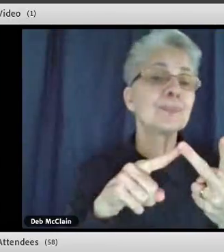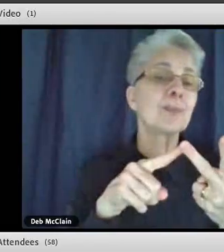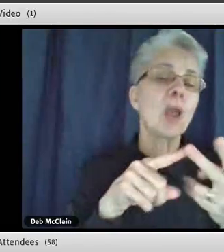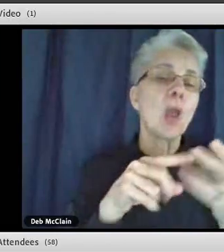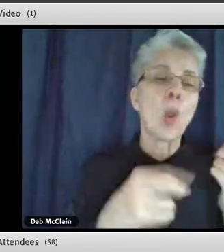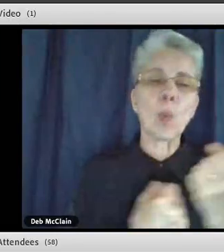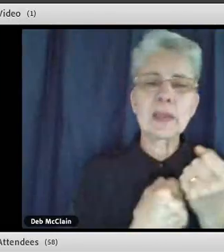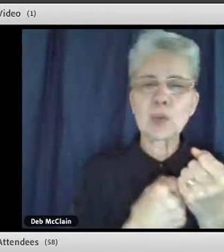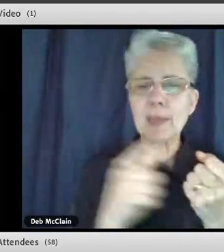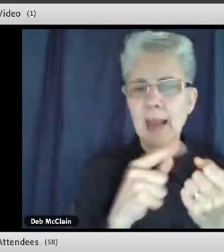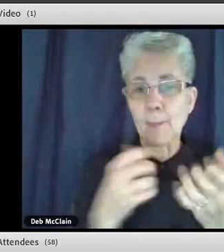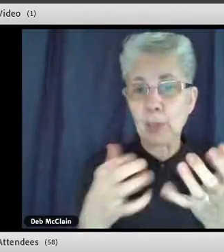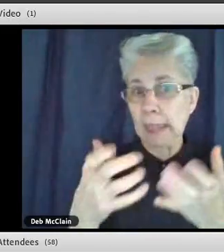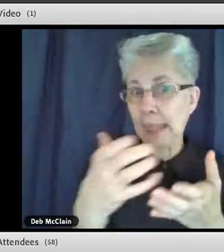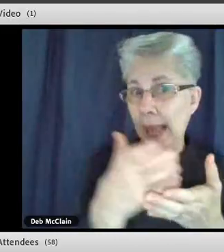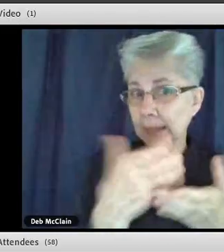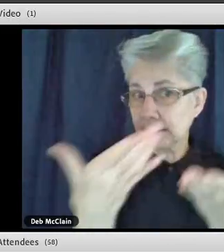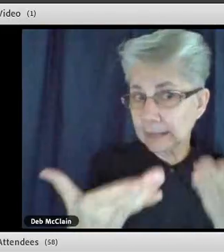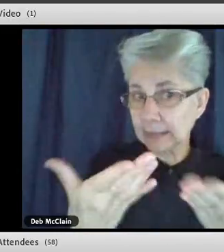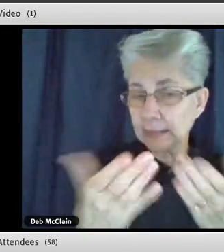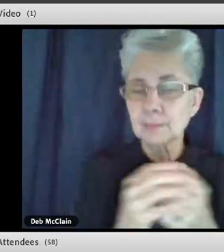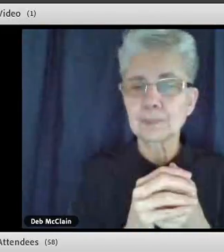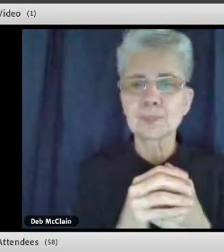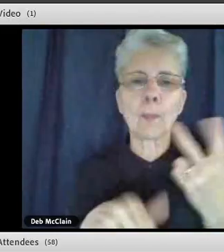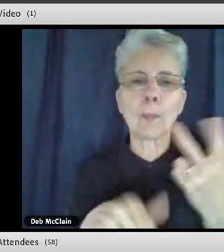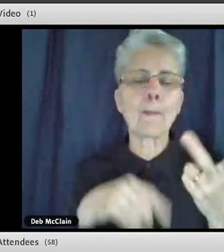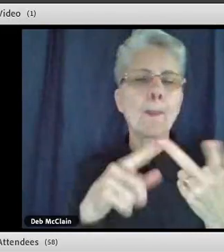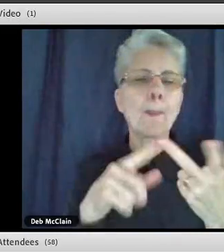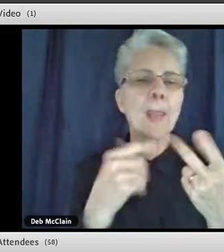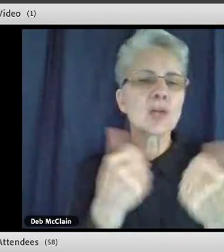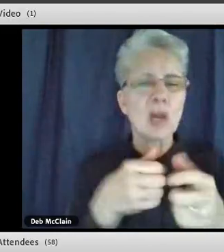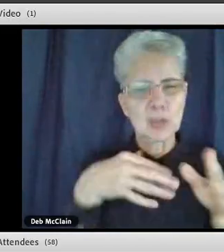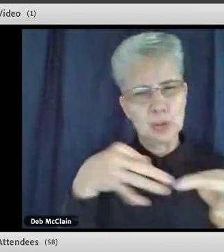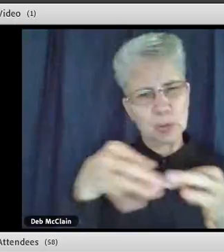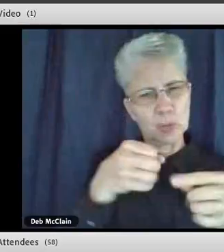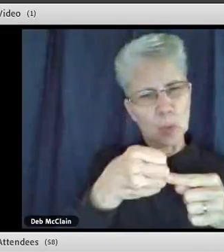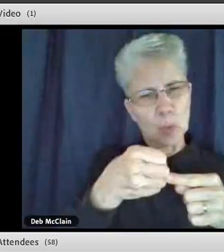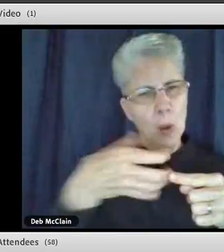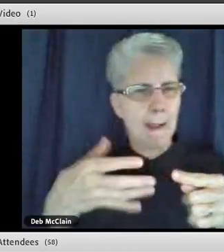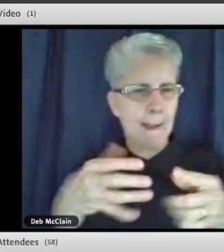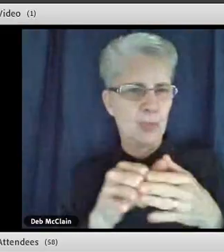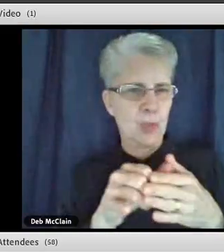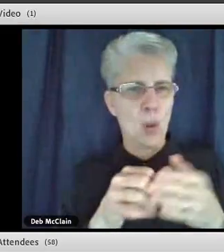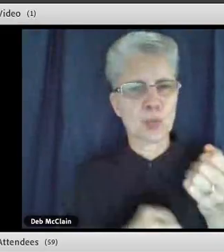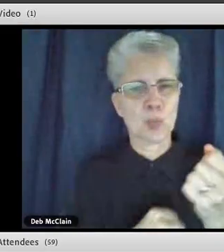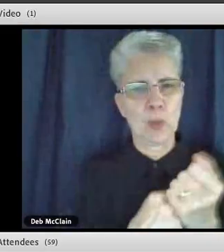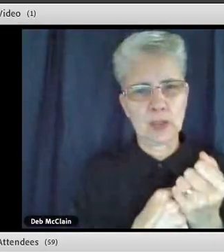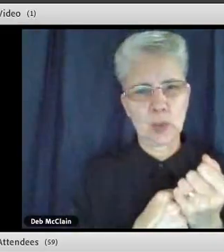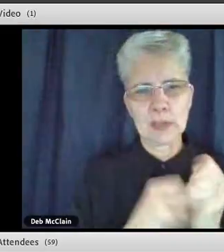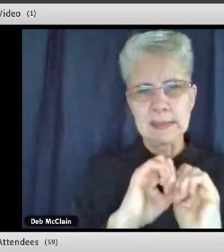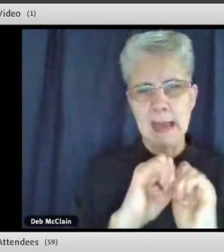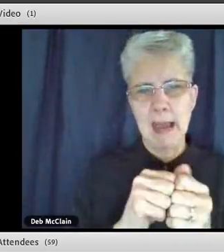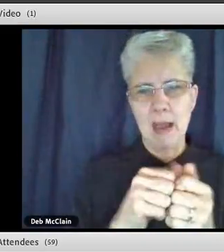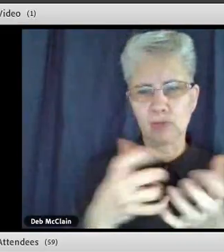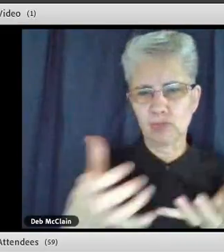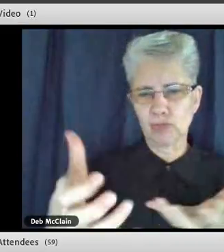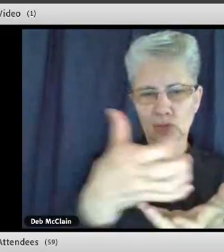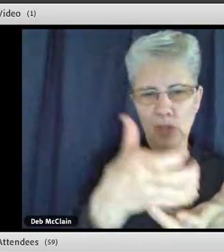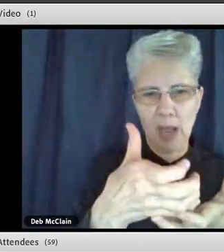collects, and tries to describe those resources in a way where users can find